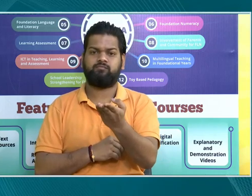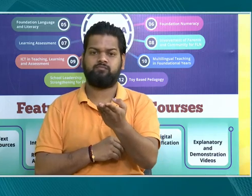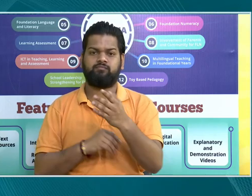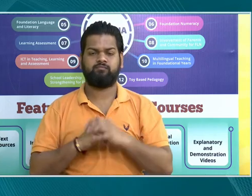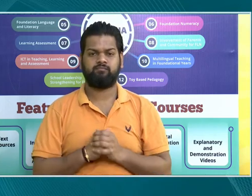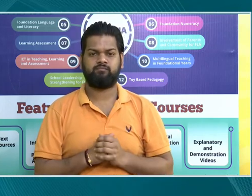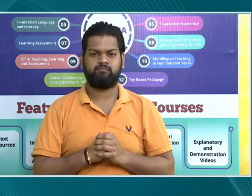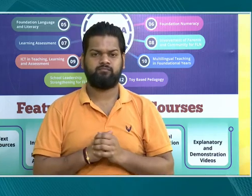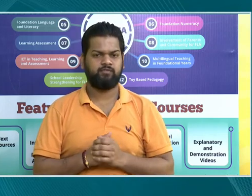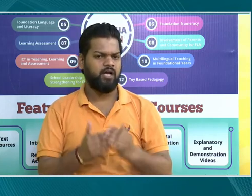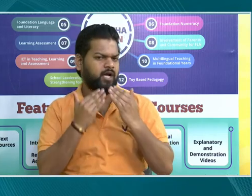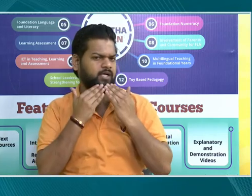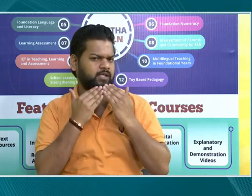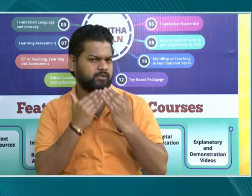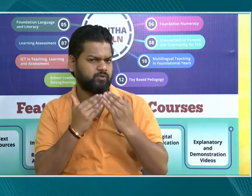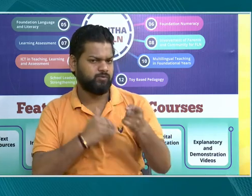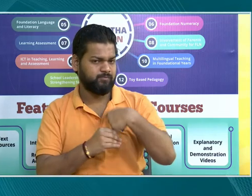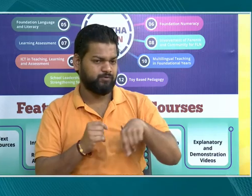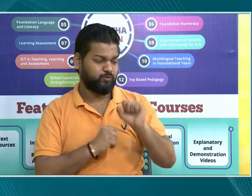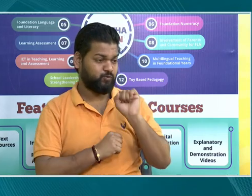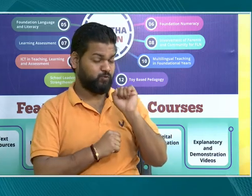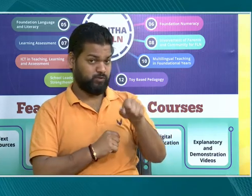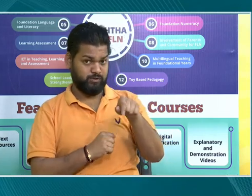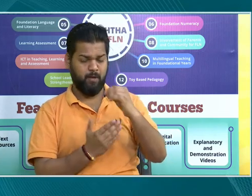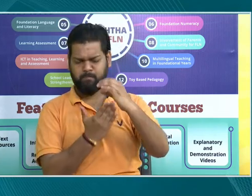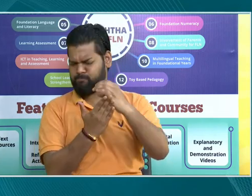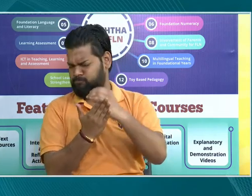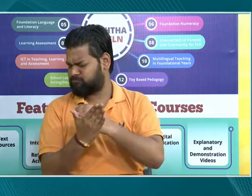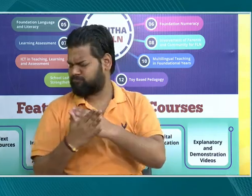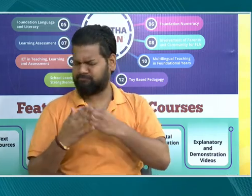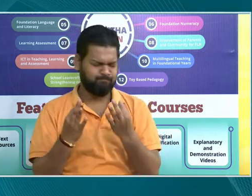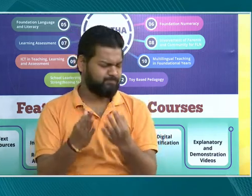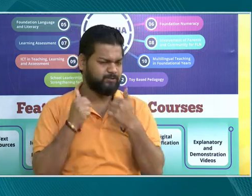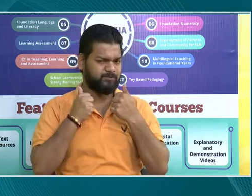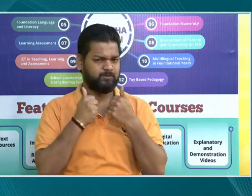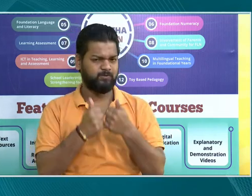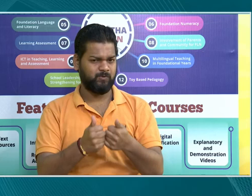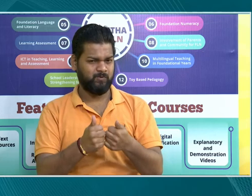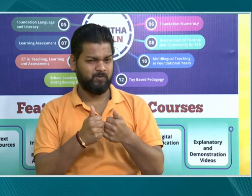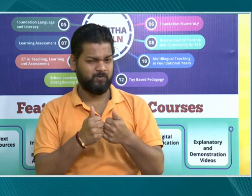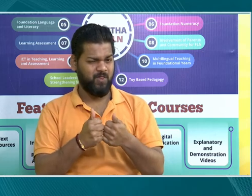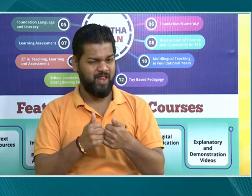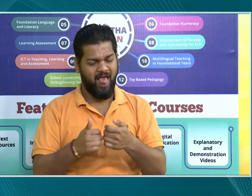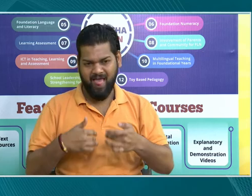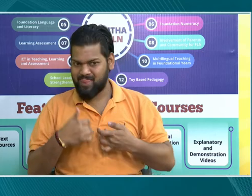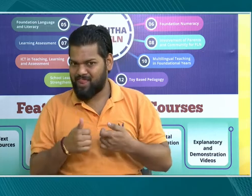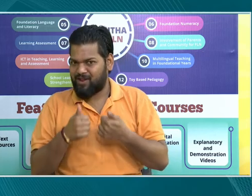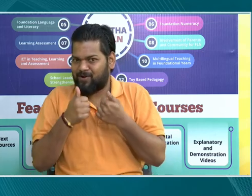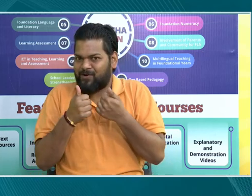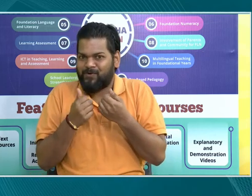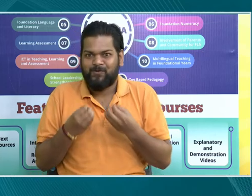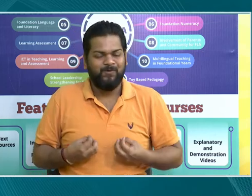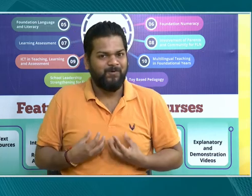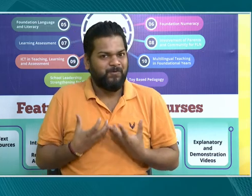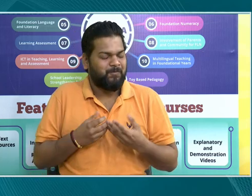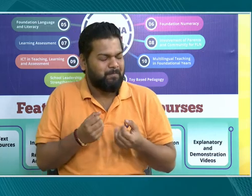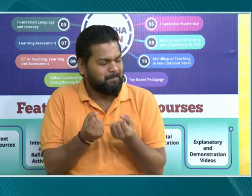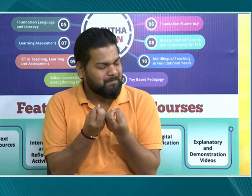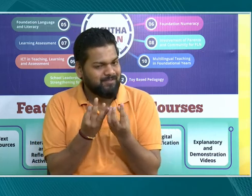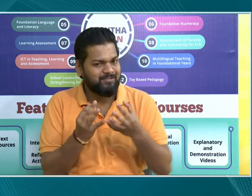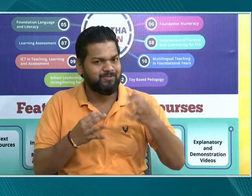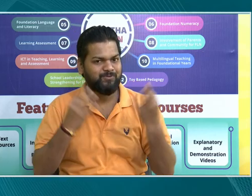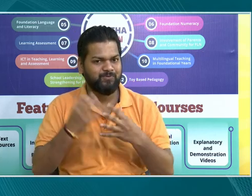dth.class7@ciet.nic.in. So thank you so much, ma'am. It was a wonderful program and it was lovely, you know, learning